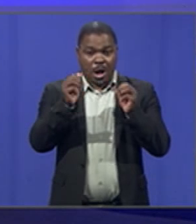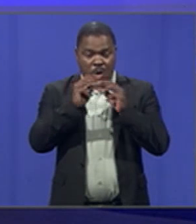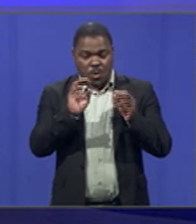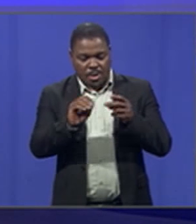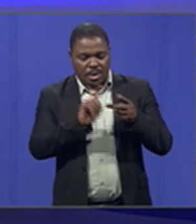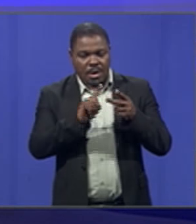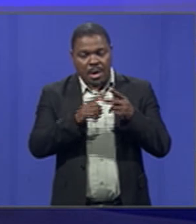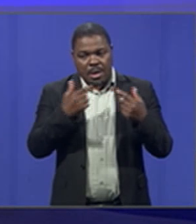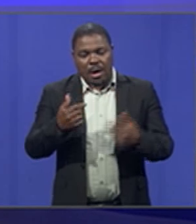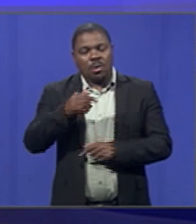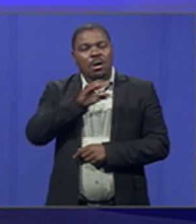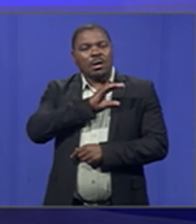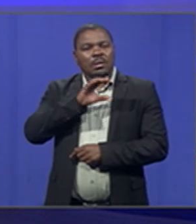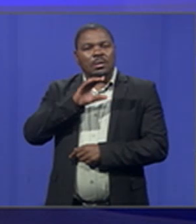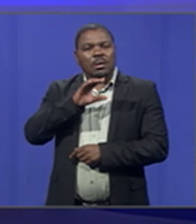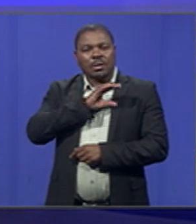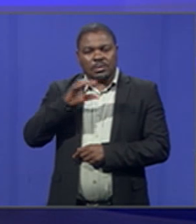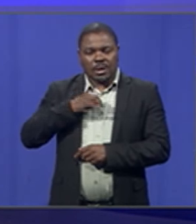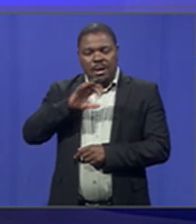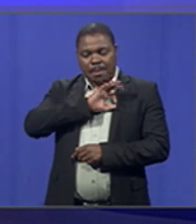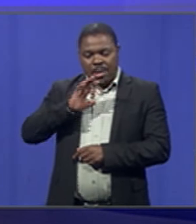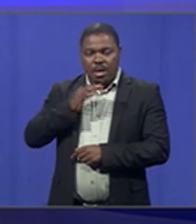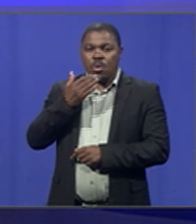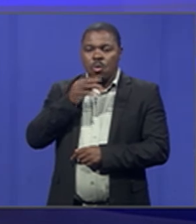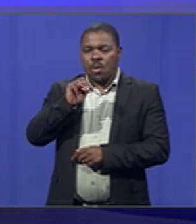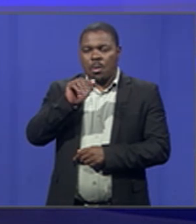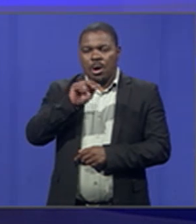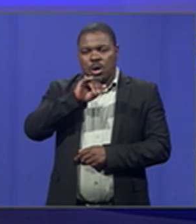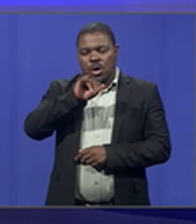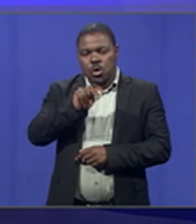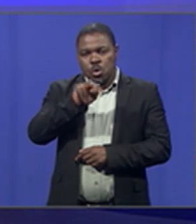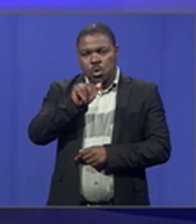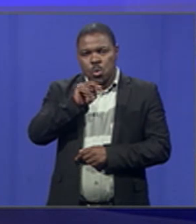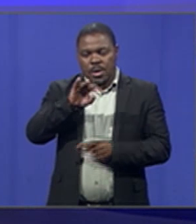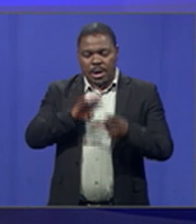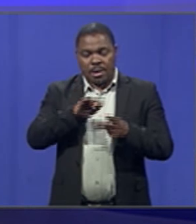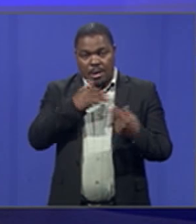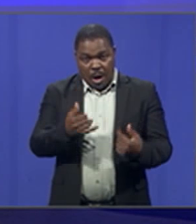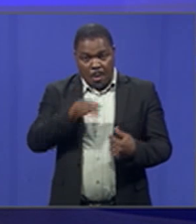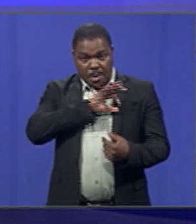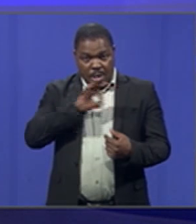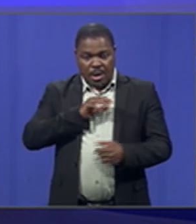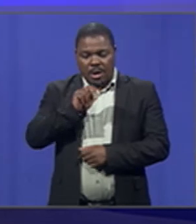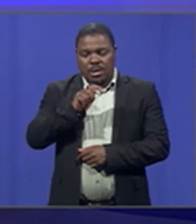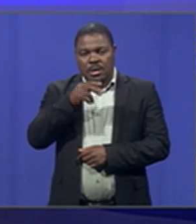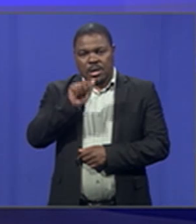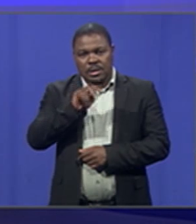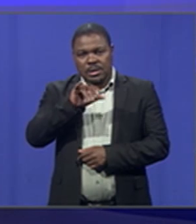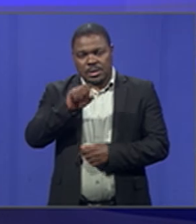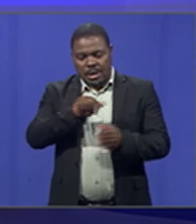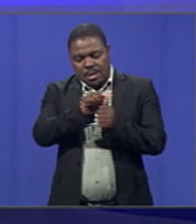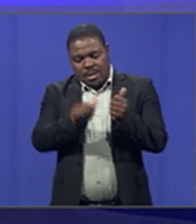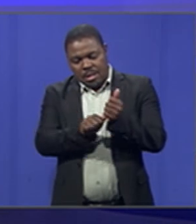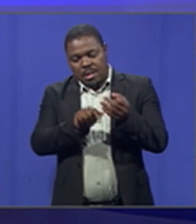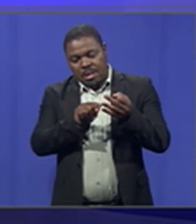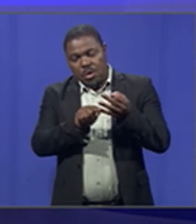akaretsa ratoropo wa Khuduthamaga wa Maloba Thabo Manyoni, raptoropo wa ga jaana Gregory Ntatisi le motlatsi wa gagwe Lulama Titi